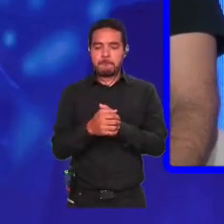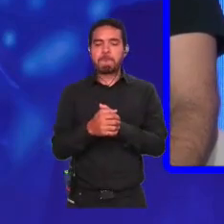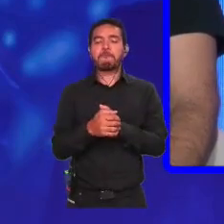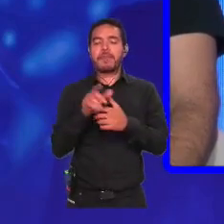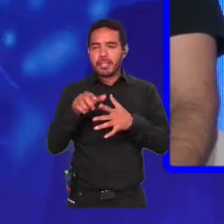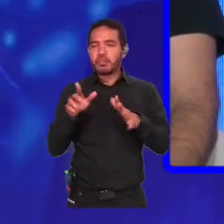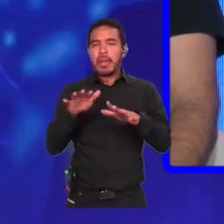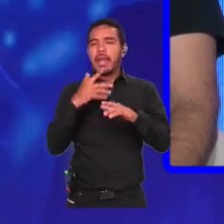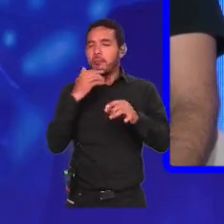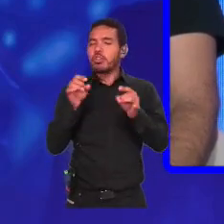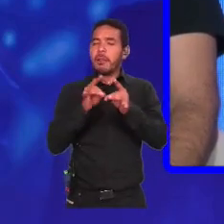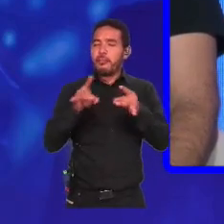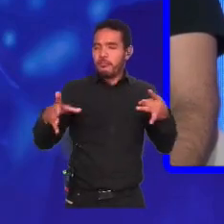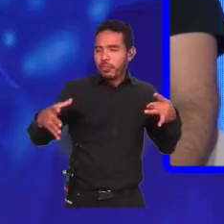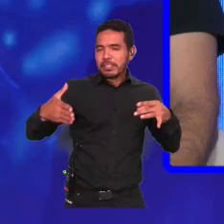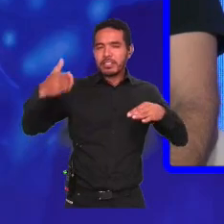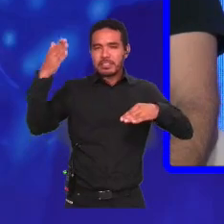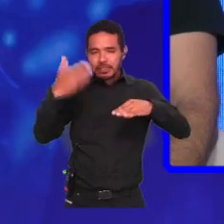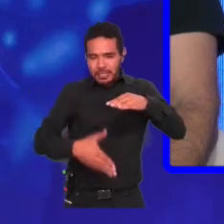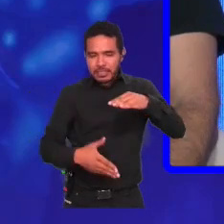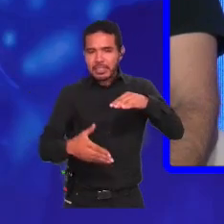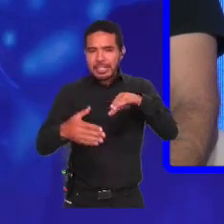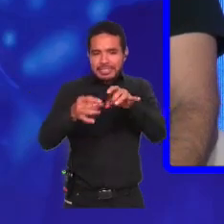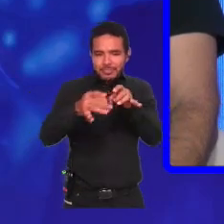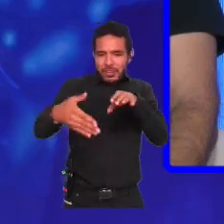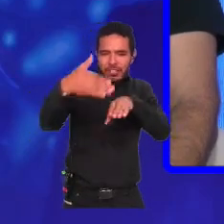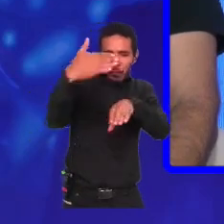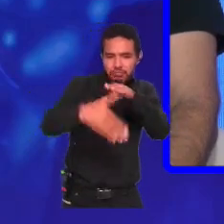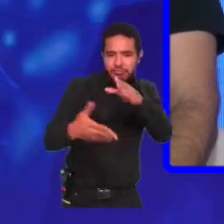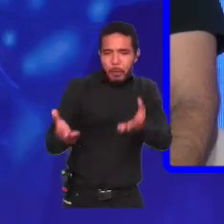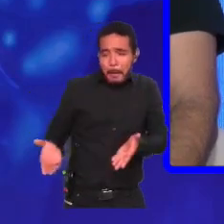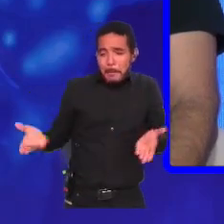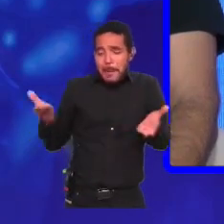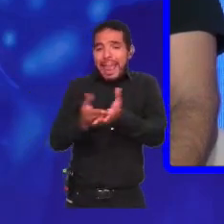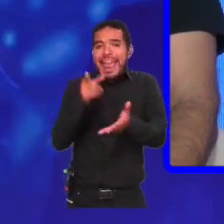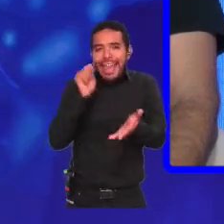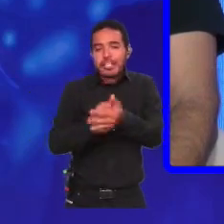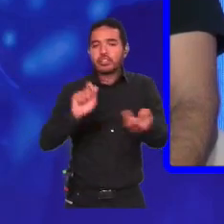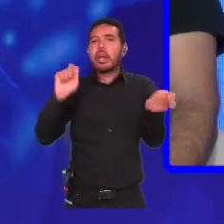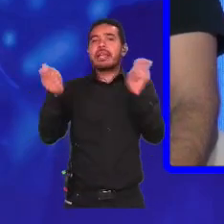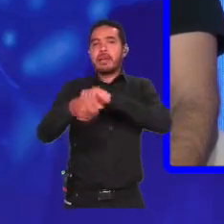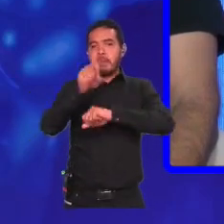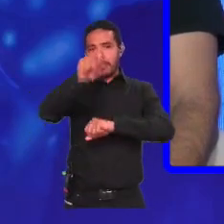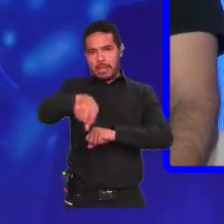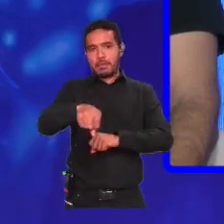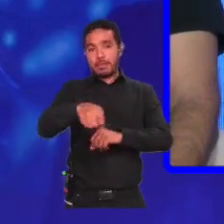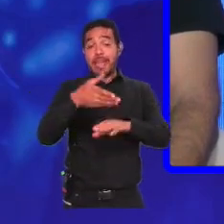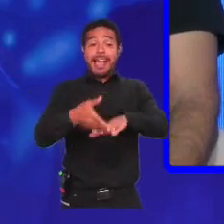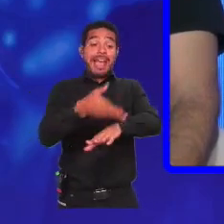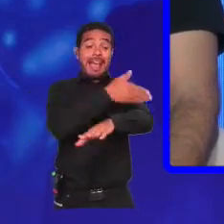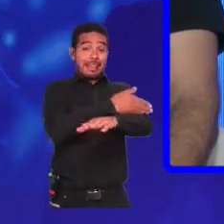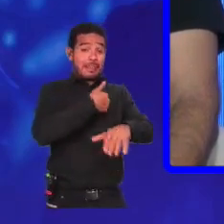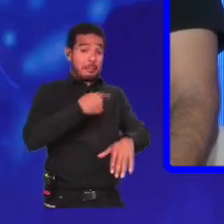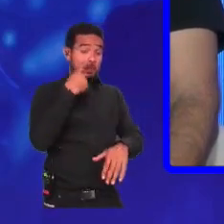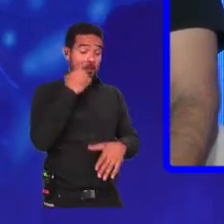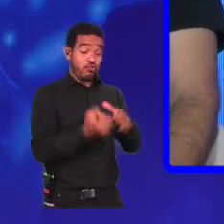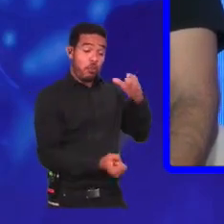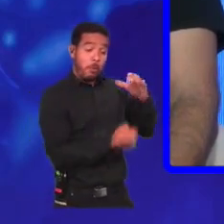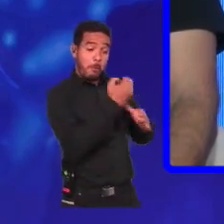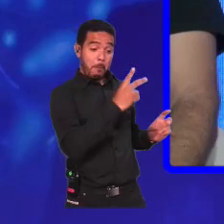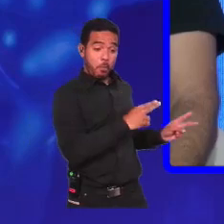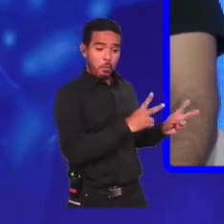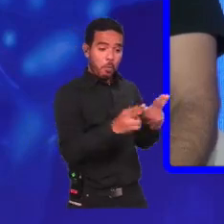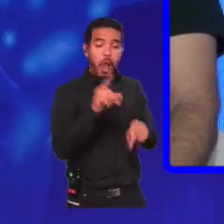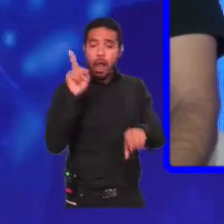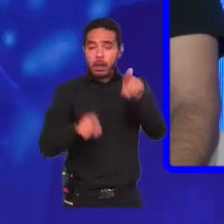So I think it's one of those shifts in mindset of like, first of all, when I came from post-production, it was like, I don't have as